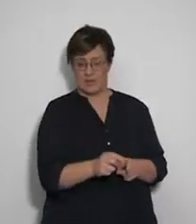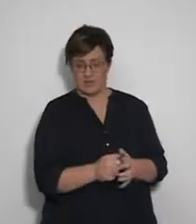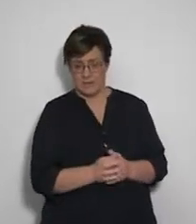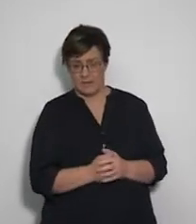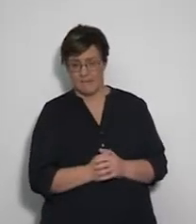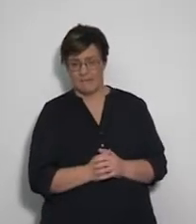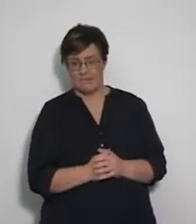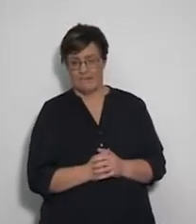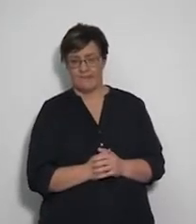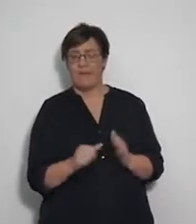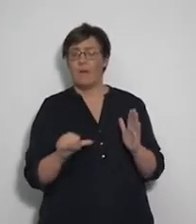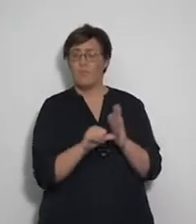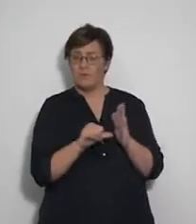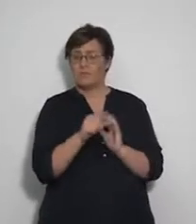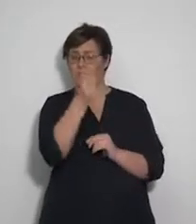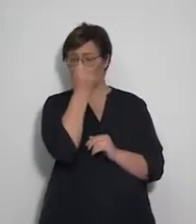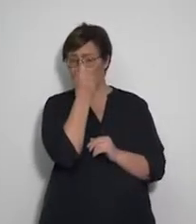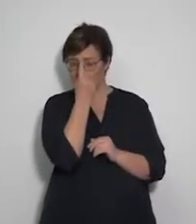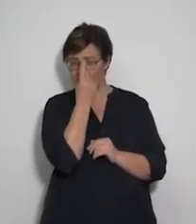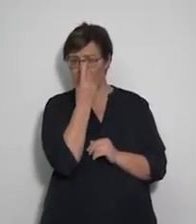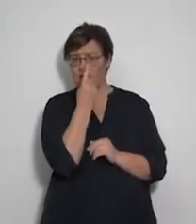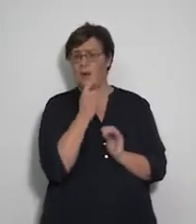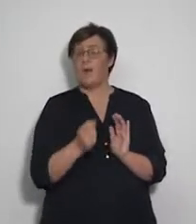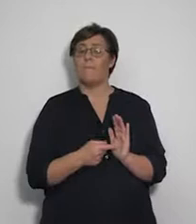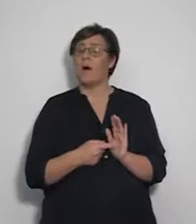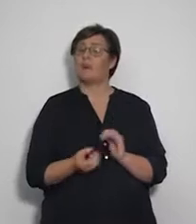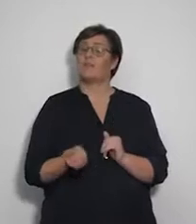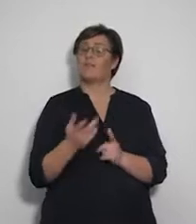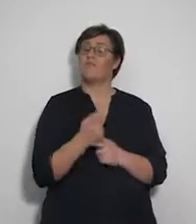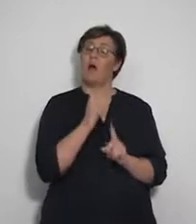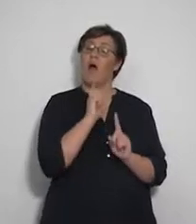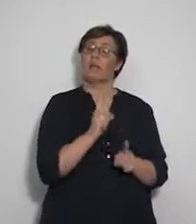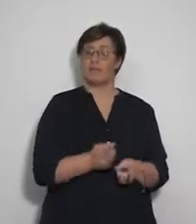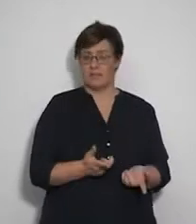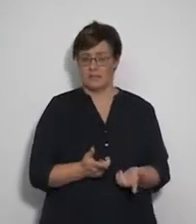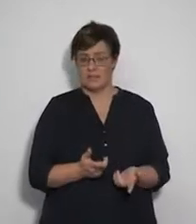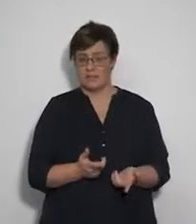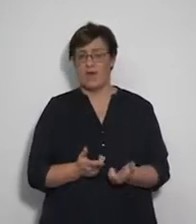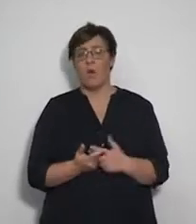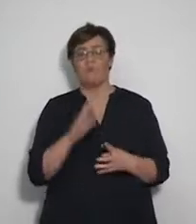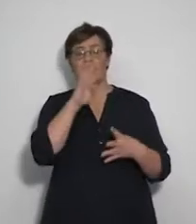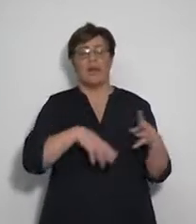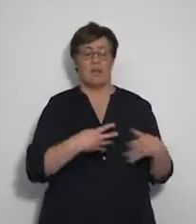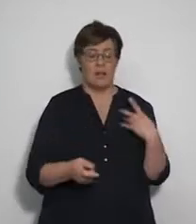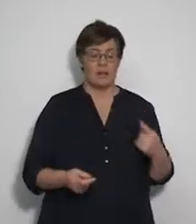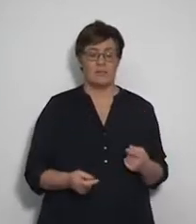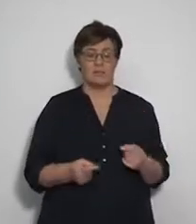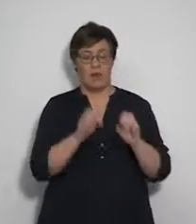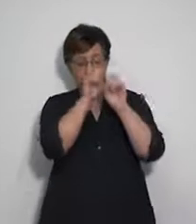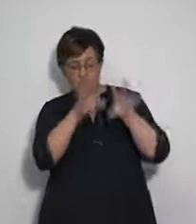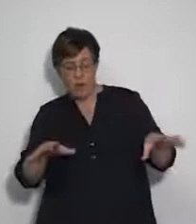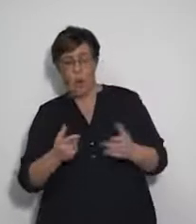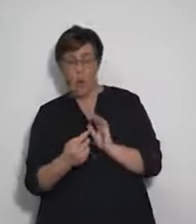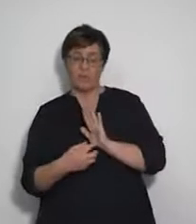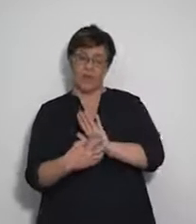answers. And it's key to understand that there are no marks awarded for answers in the form of tables, flowcharts,